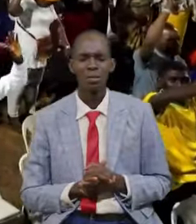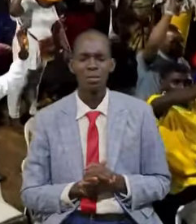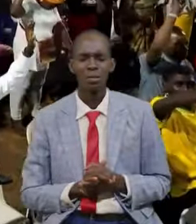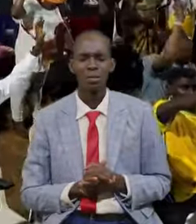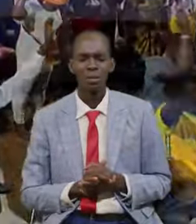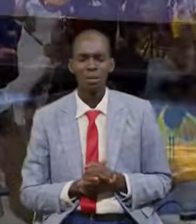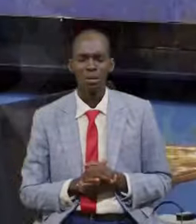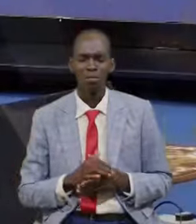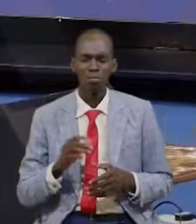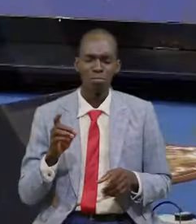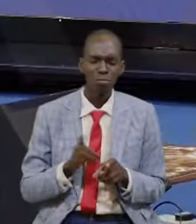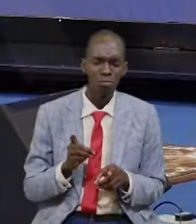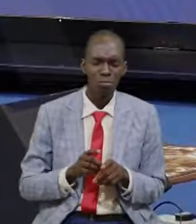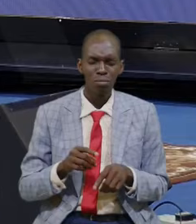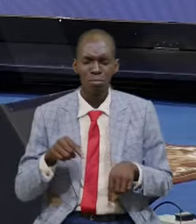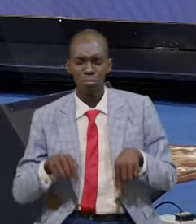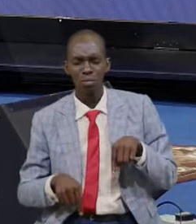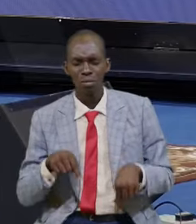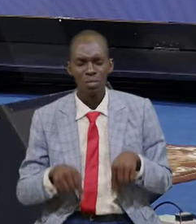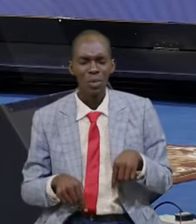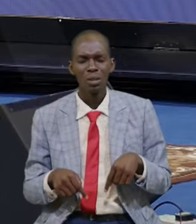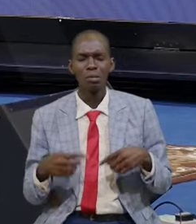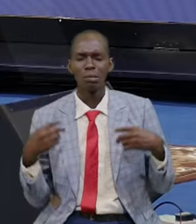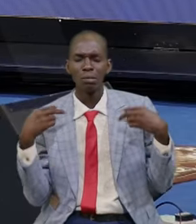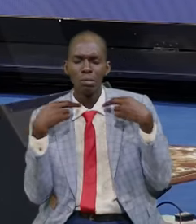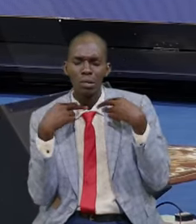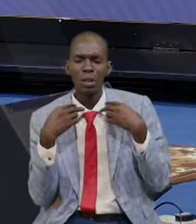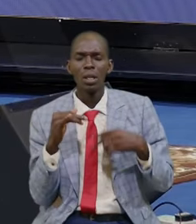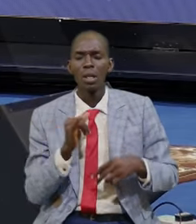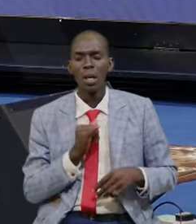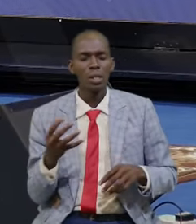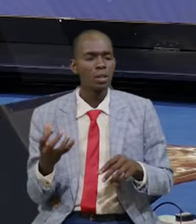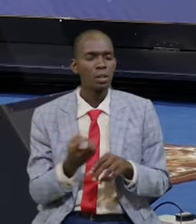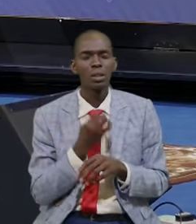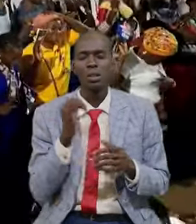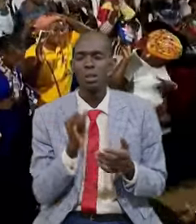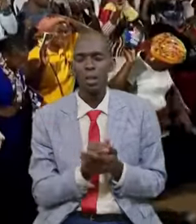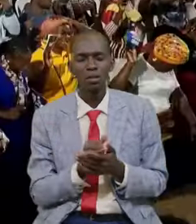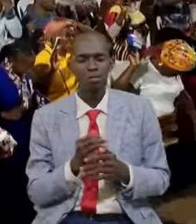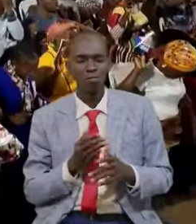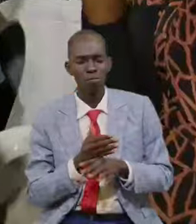Paralysis, yokes, I take those crutches from your hand right now.